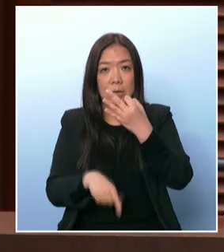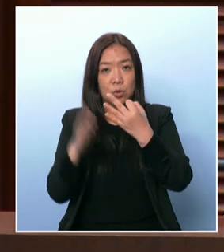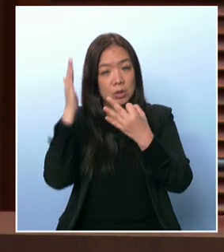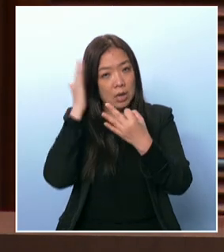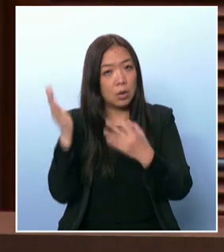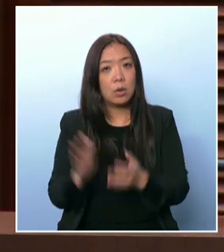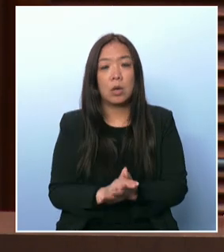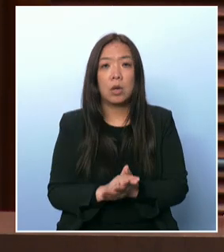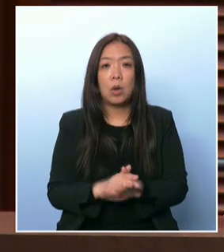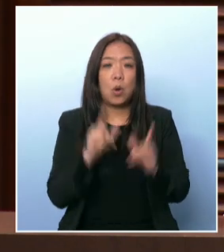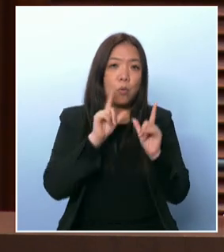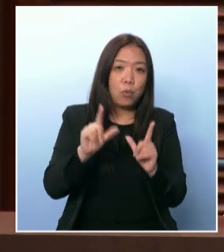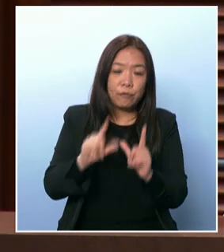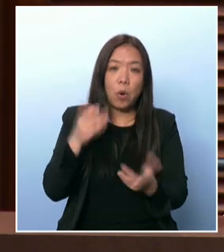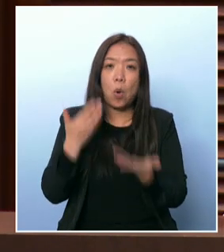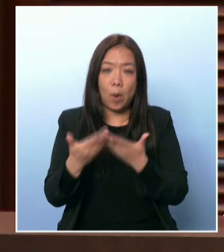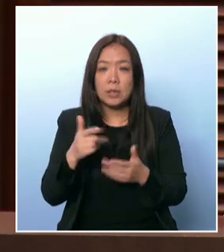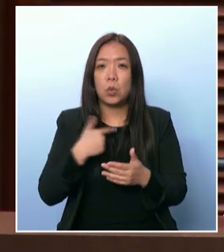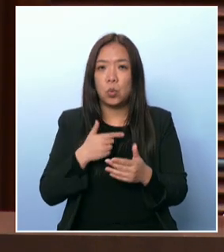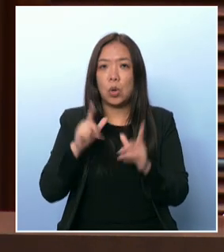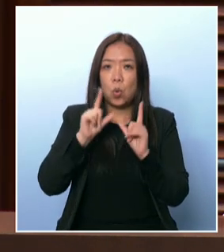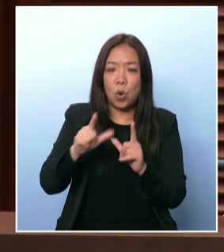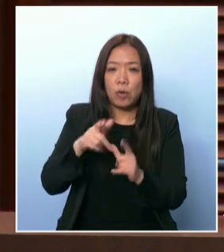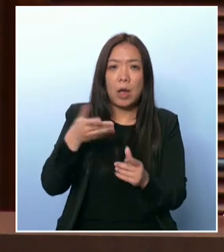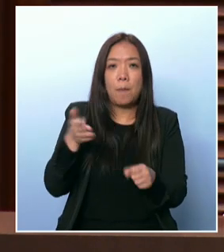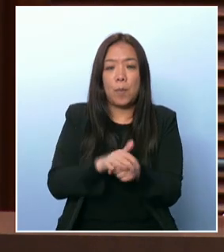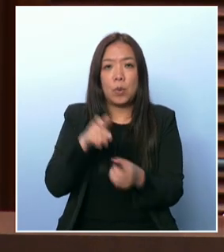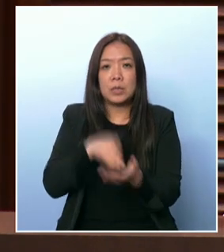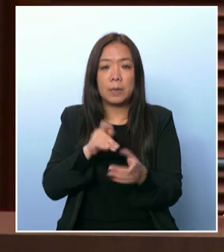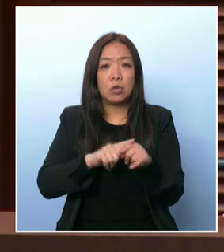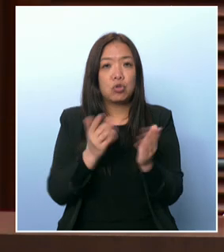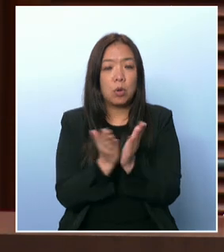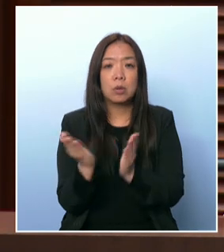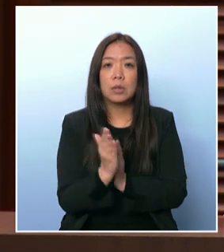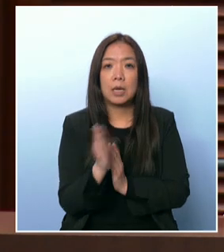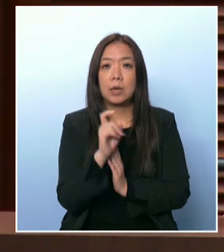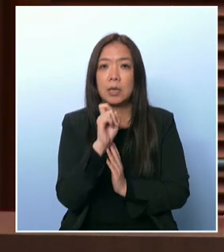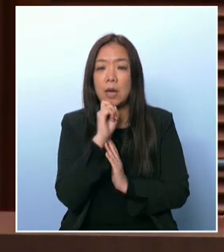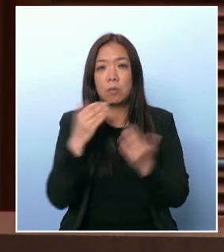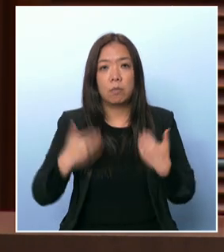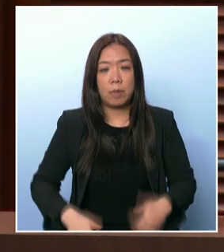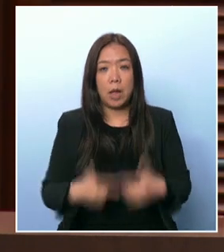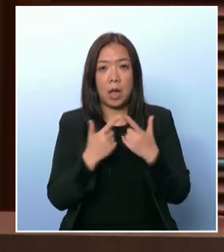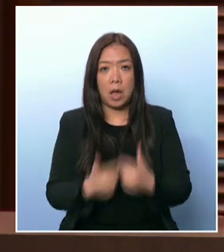$2,400 to get the 2 doses of vaccines. Now, with our efforts,